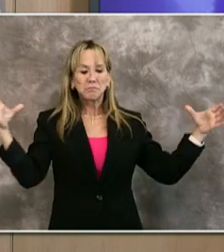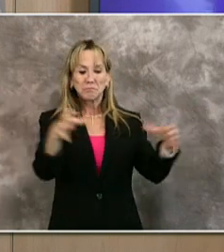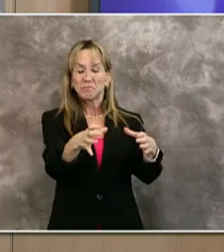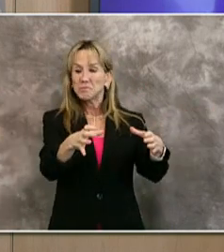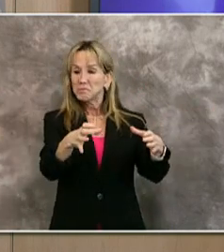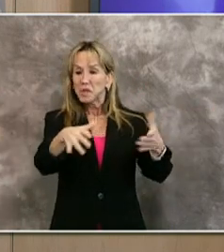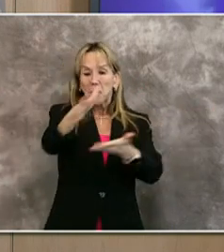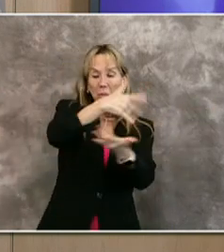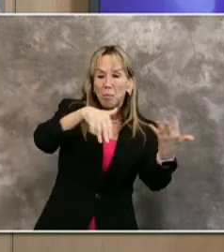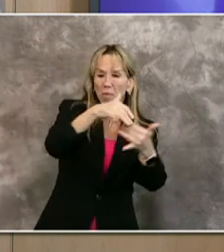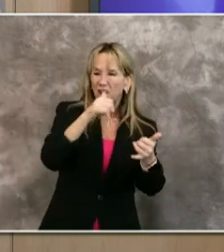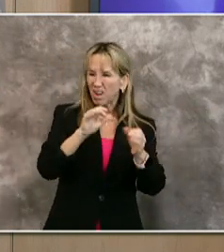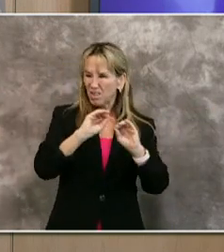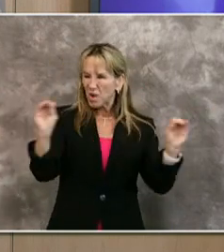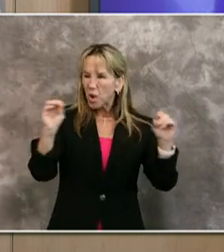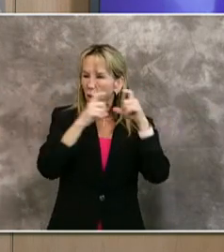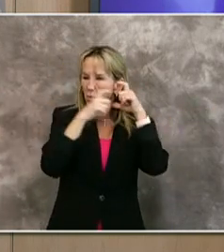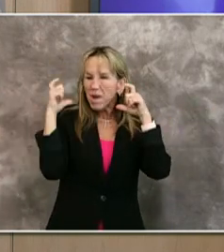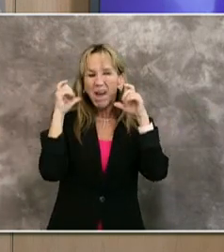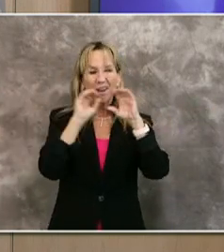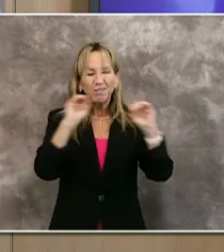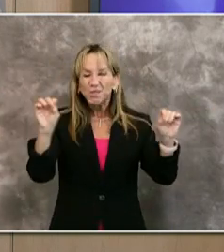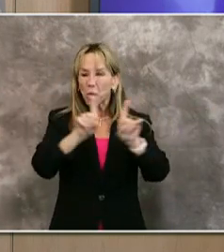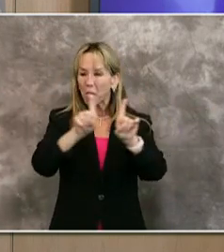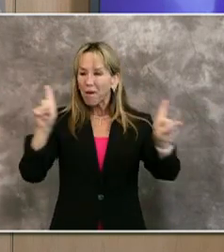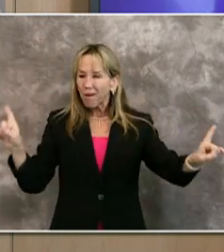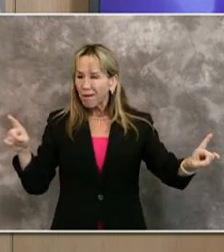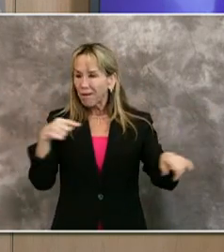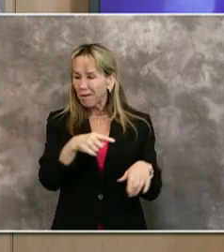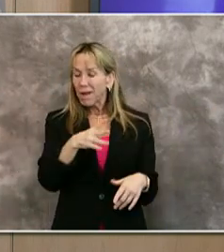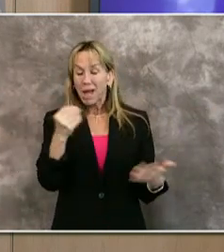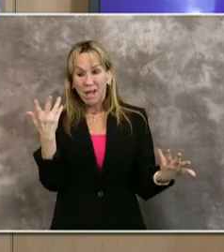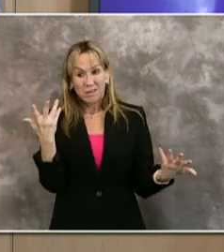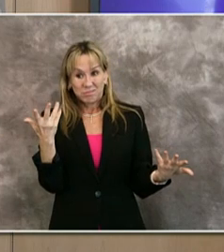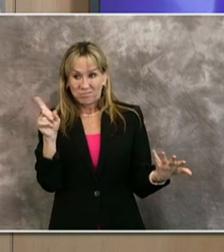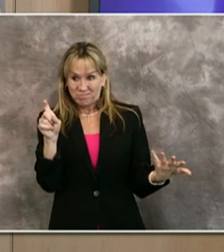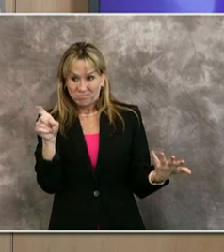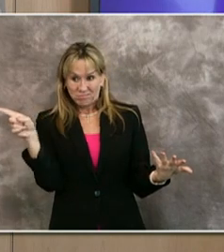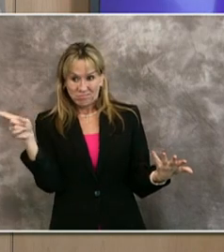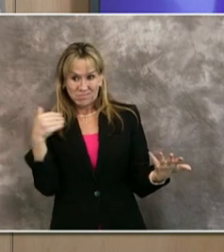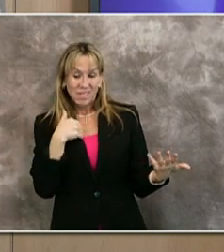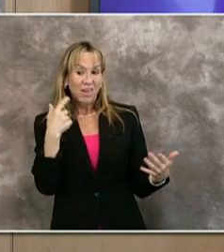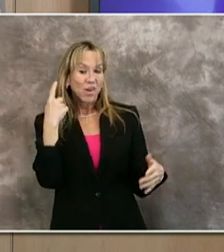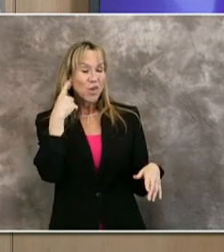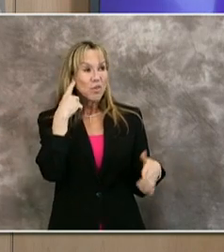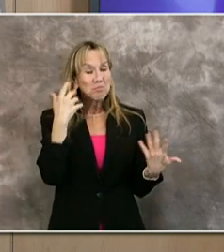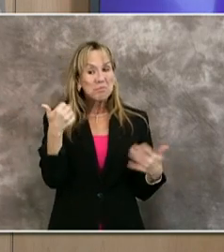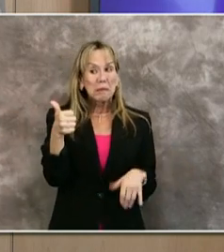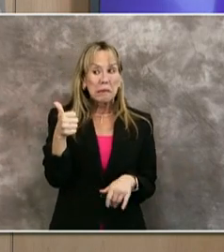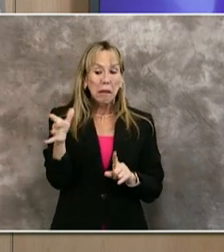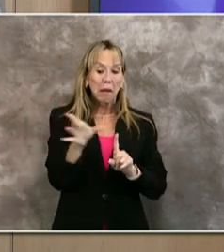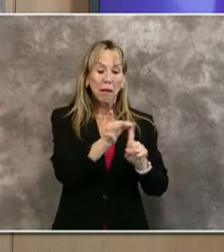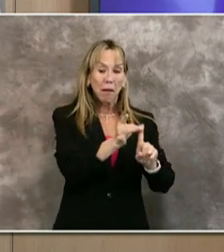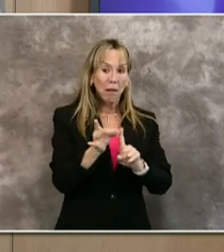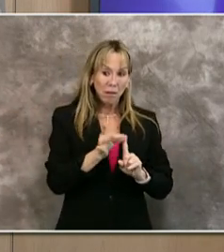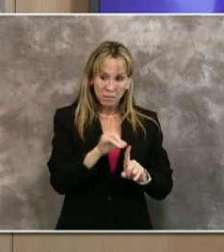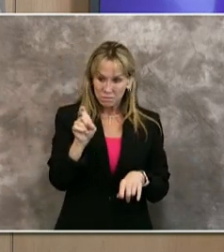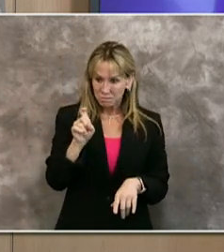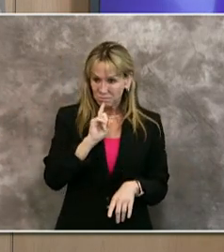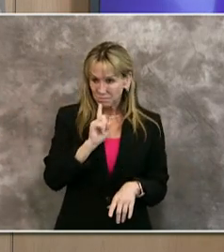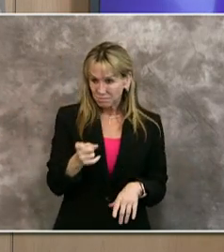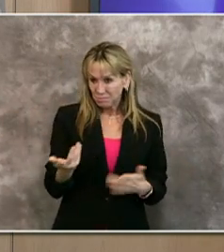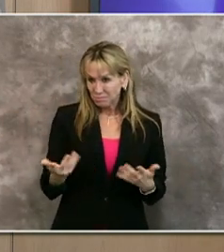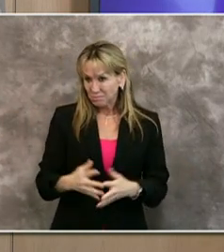or social distancing, and subsequently resulted in 10, maybe more than 10 people contracting the